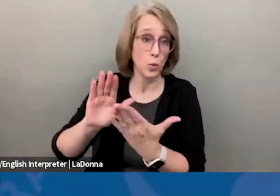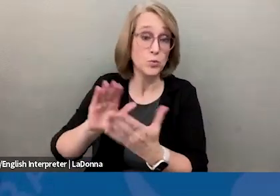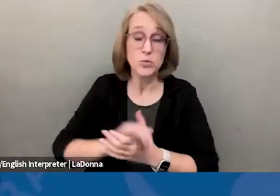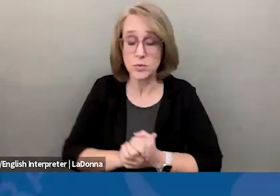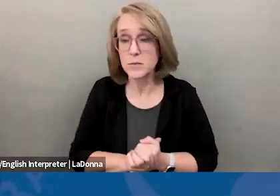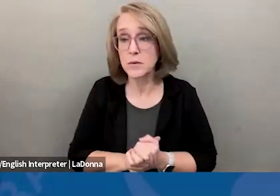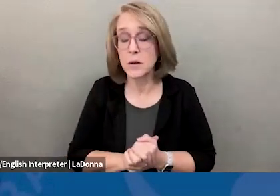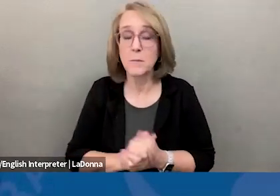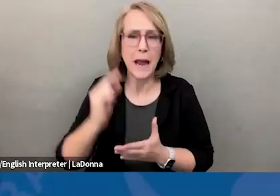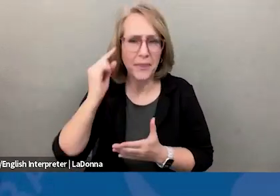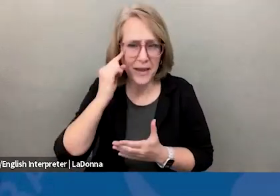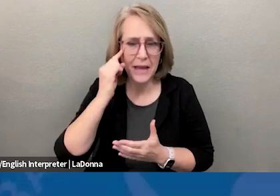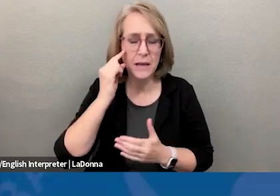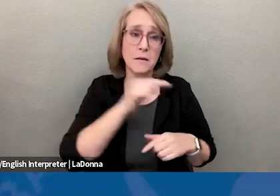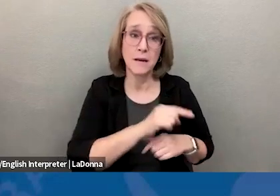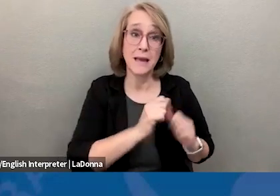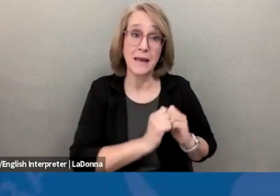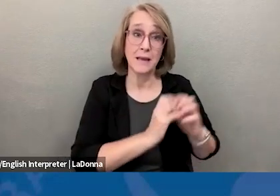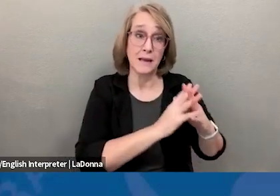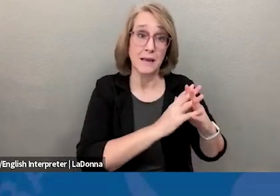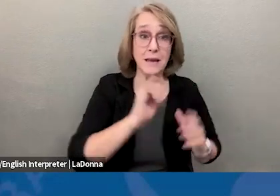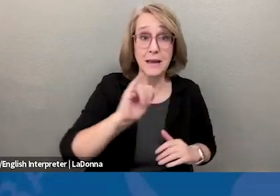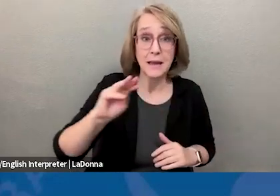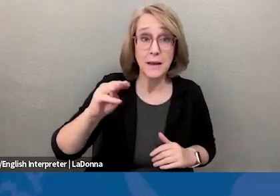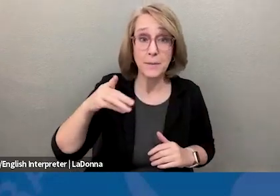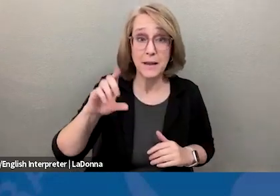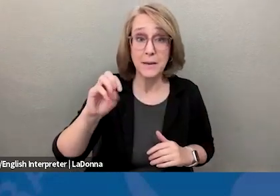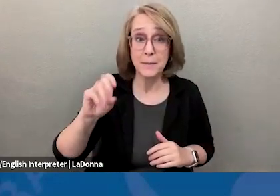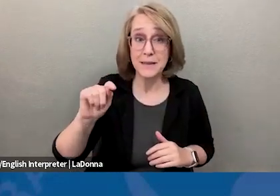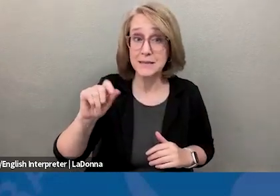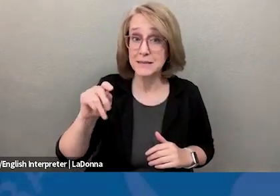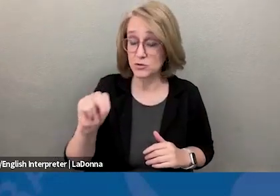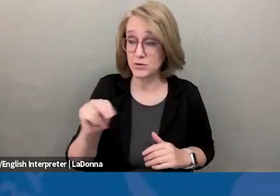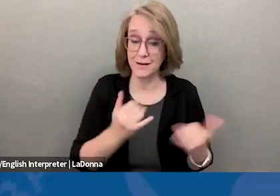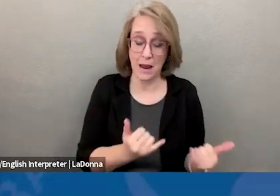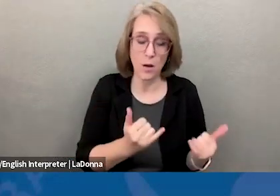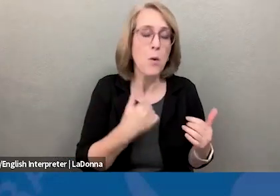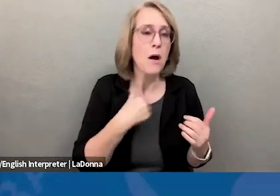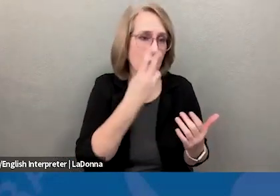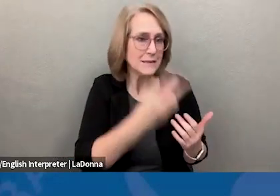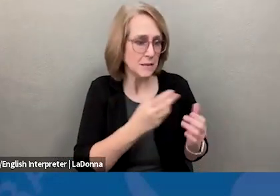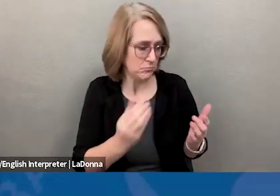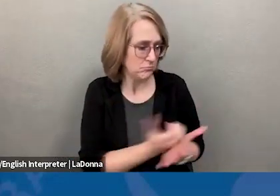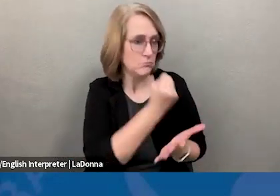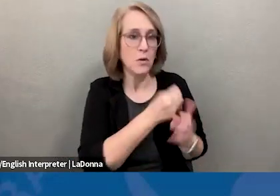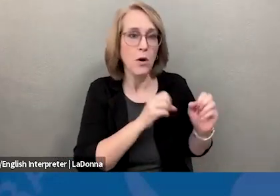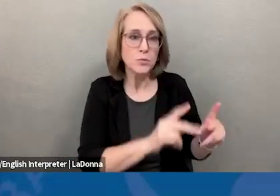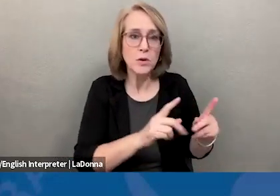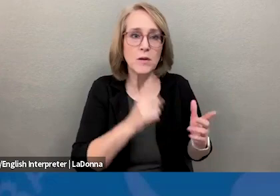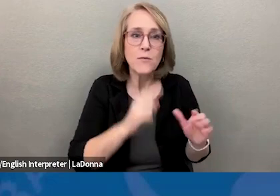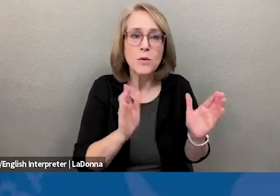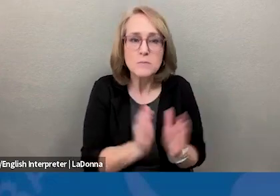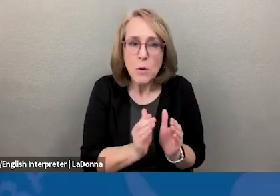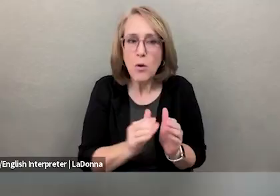really thinking through the implementation. And I would say that this is an area where I think there's a lot of opportunity for small